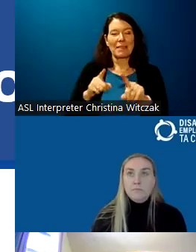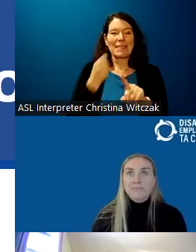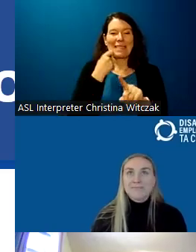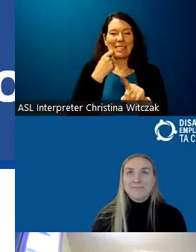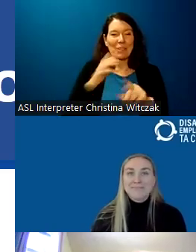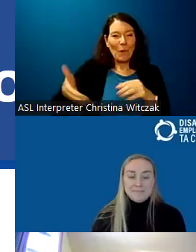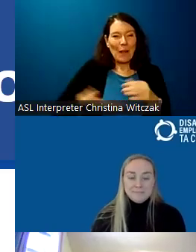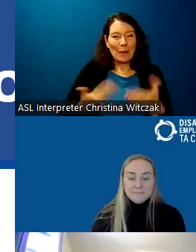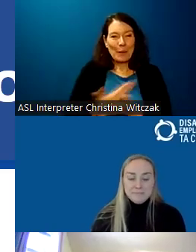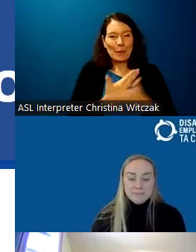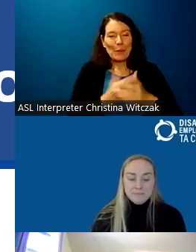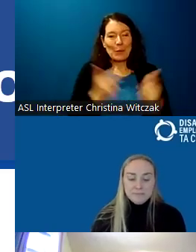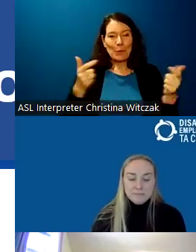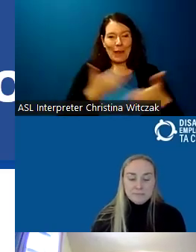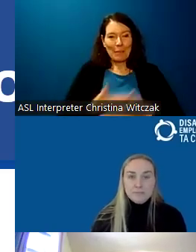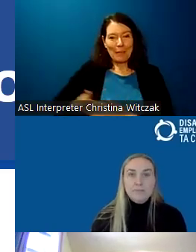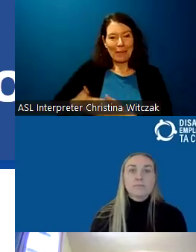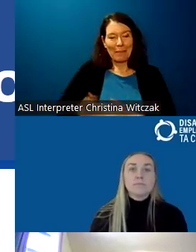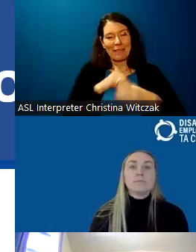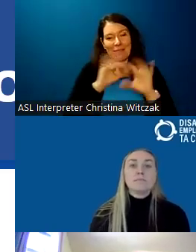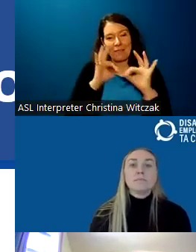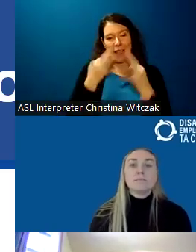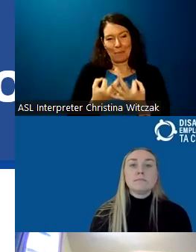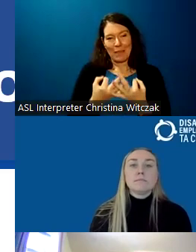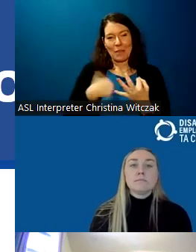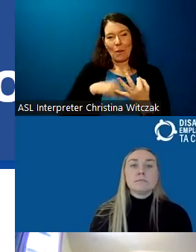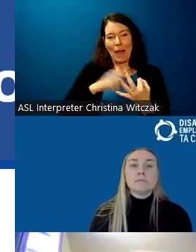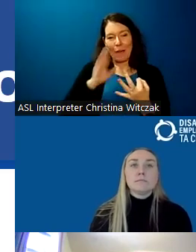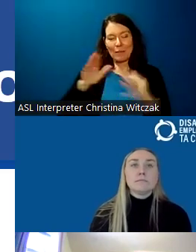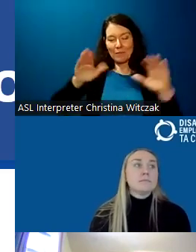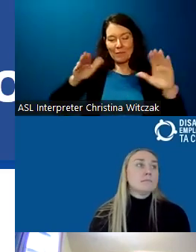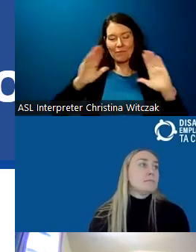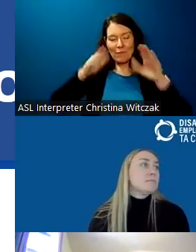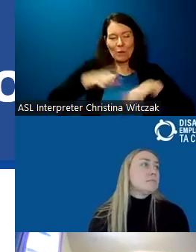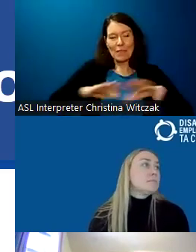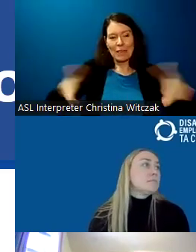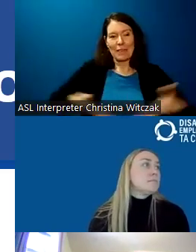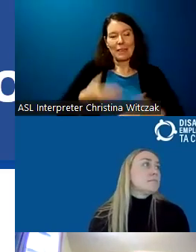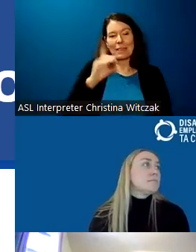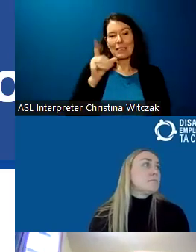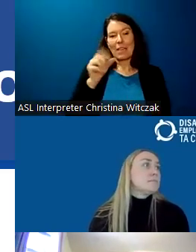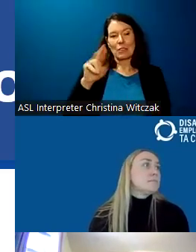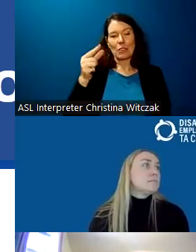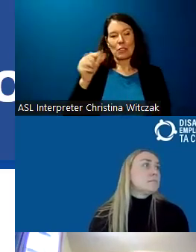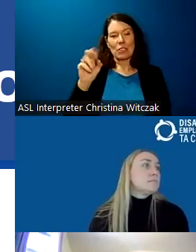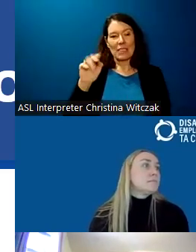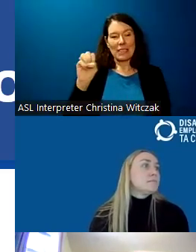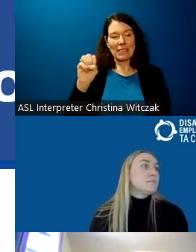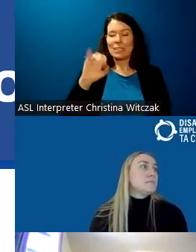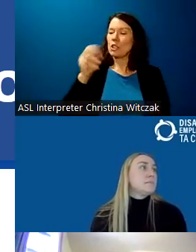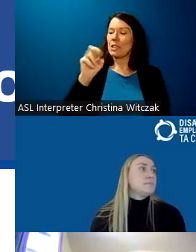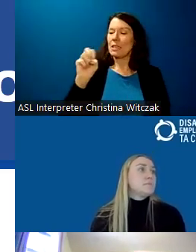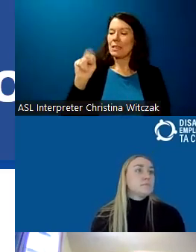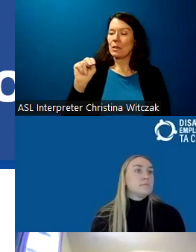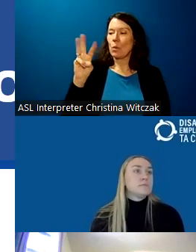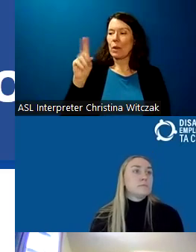not be here. So I will be focusing on introducing Dr. Jean Windsor is a senior associate and leads the employment systems and policy team